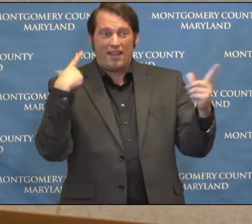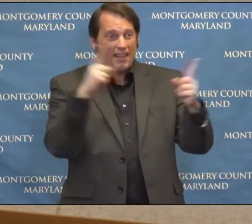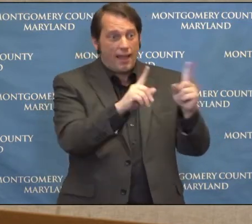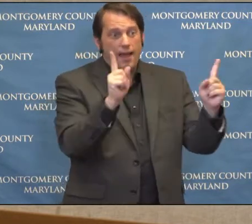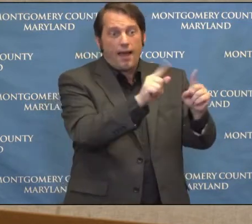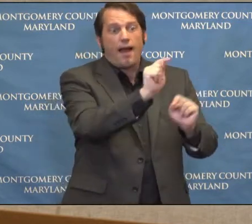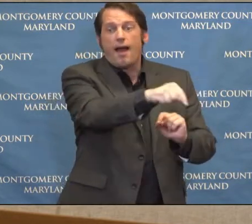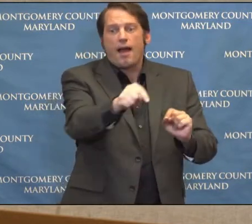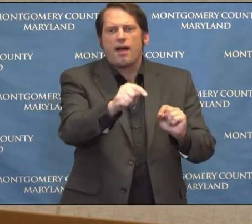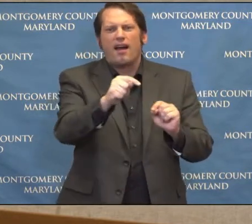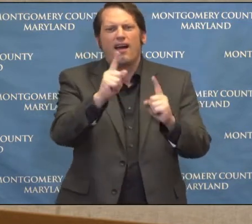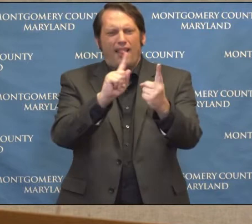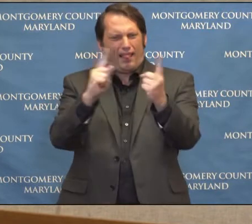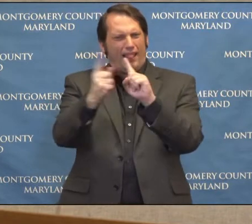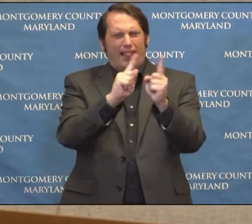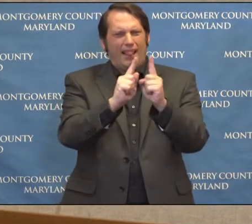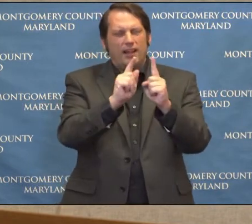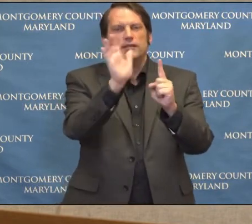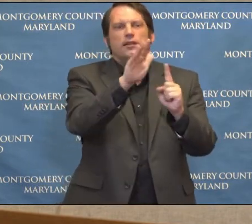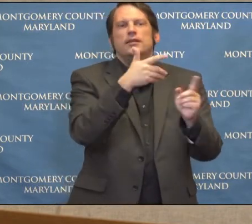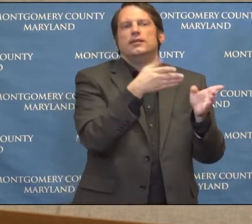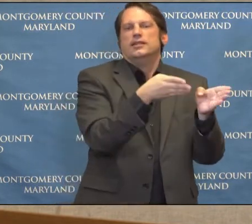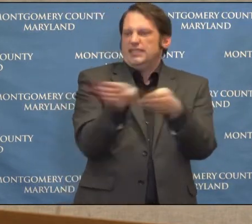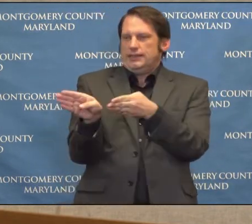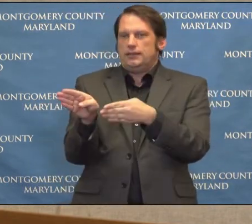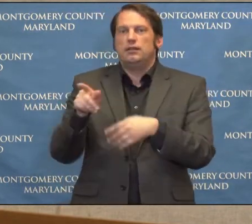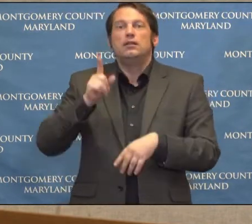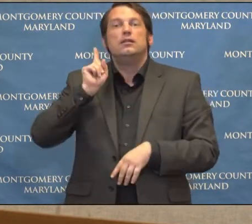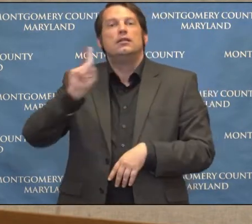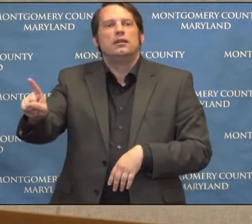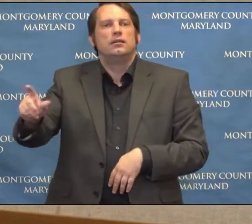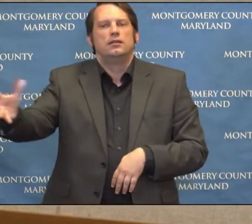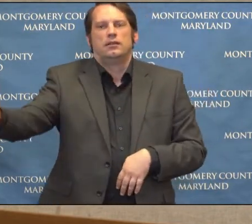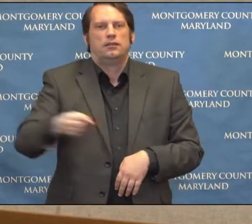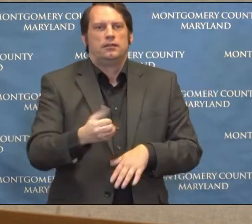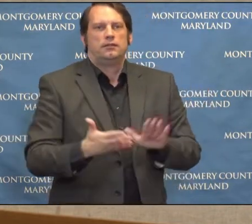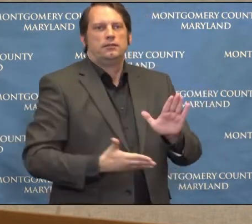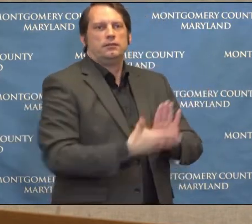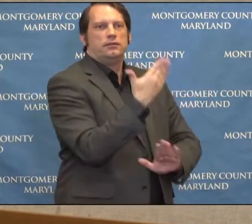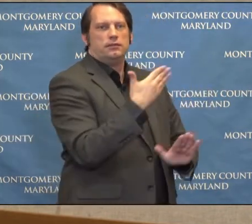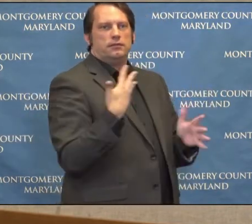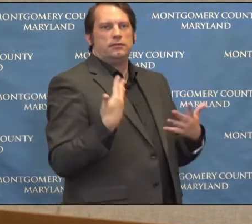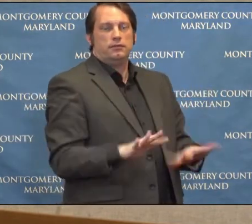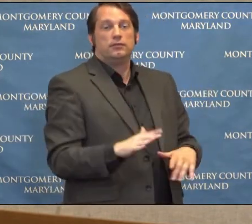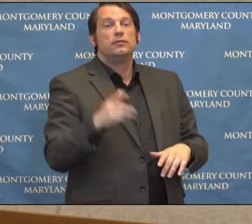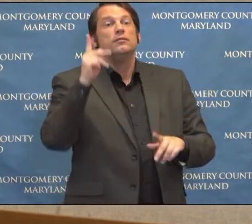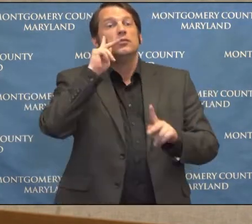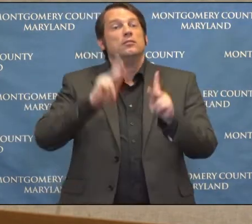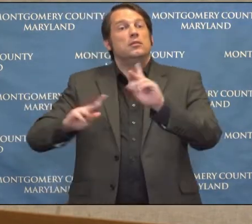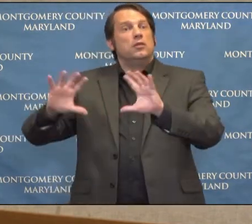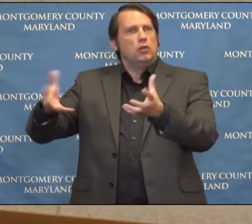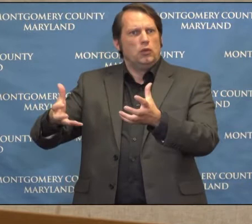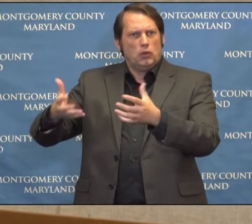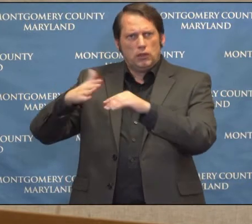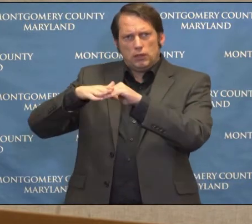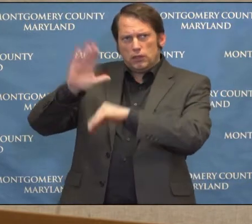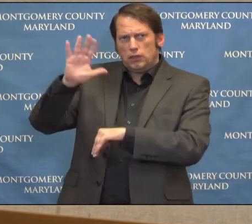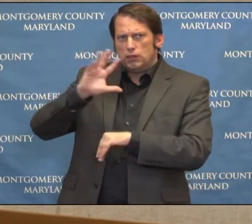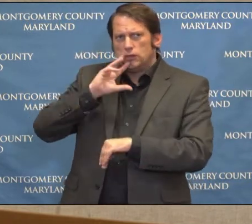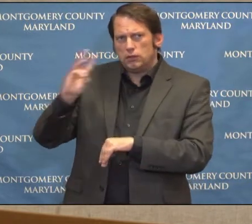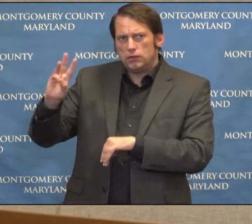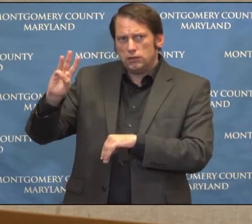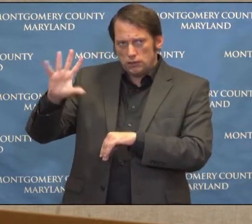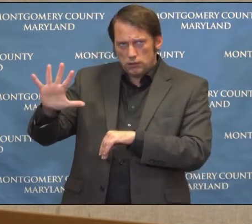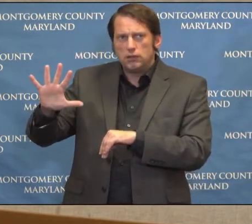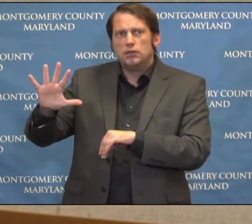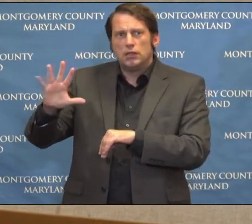or over, has the option to pick up 7 frozen meals each week at one of the senior rec centers. So they don't